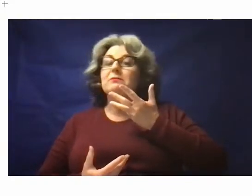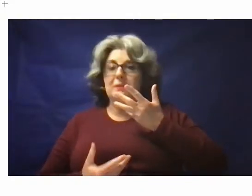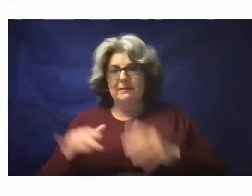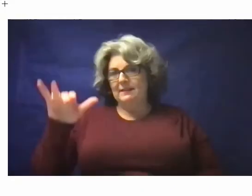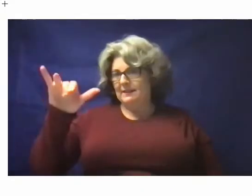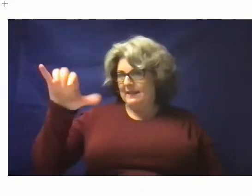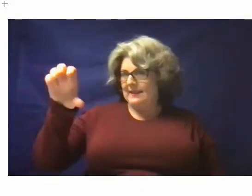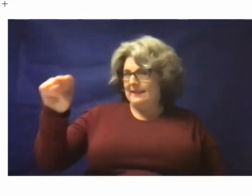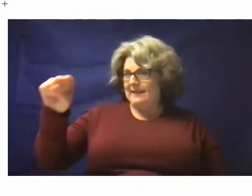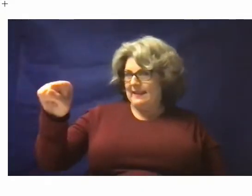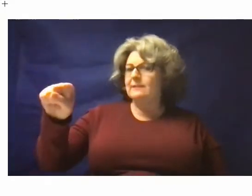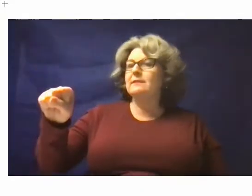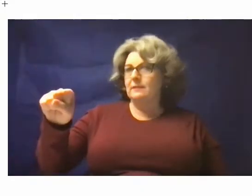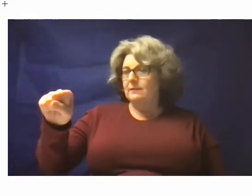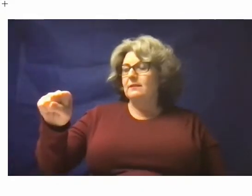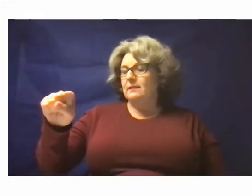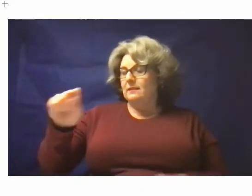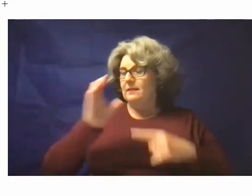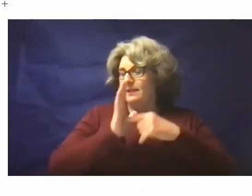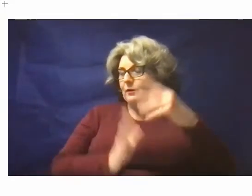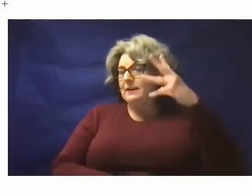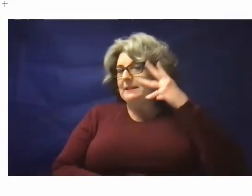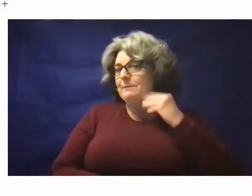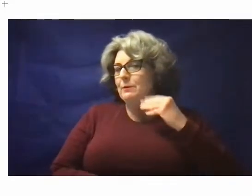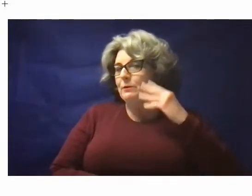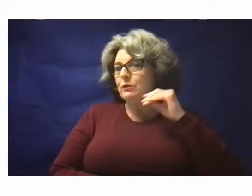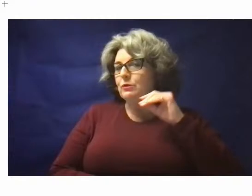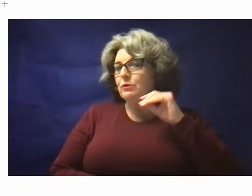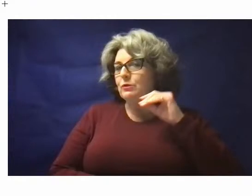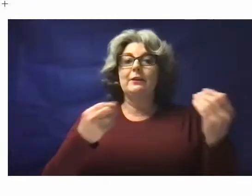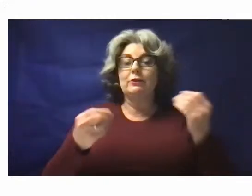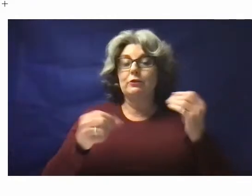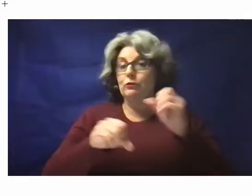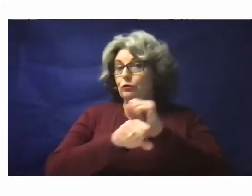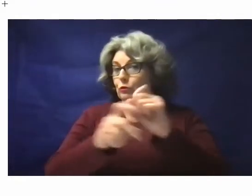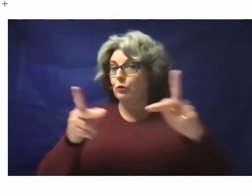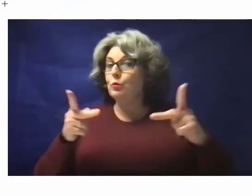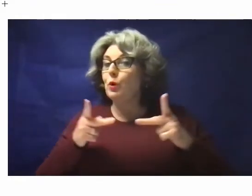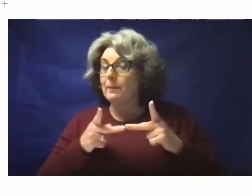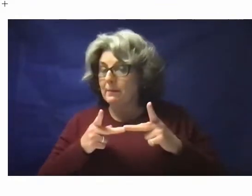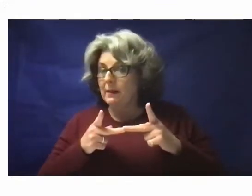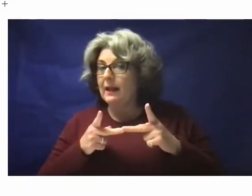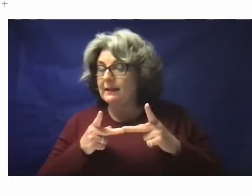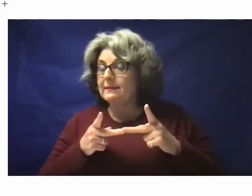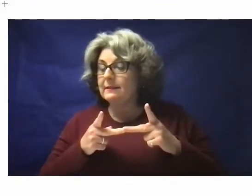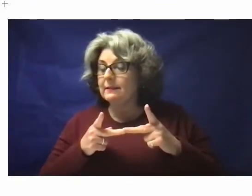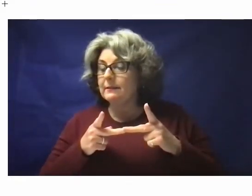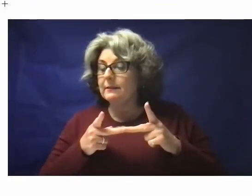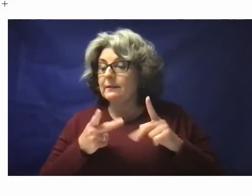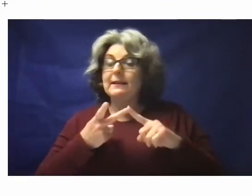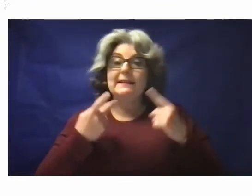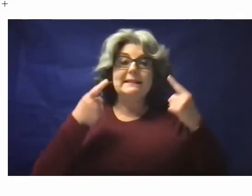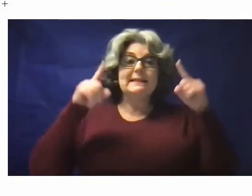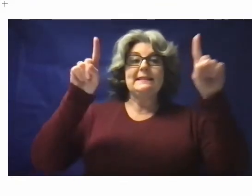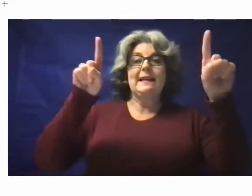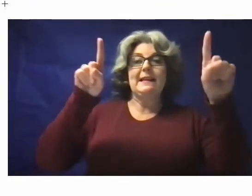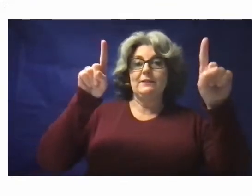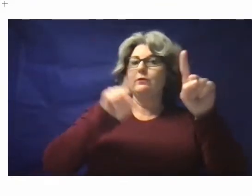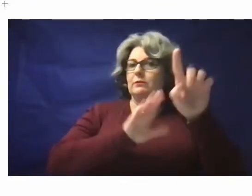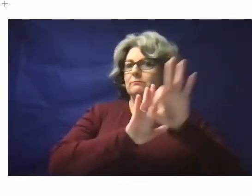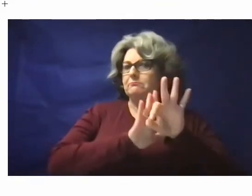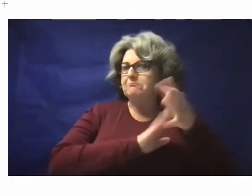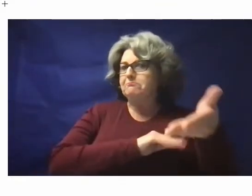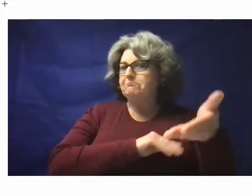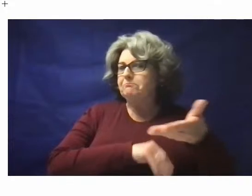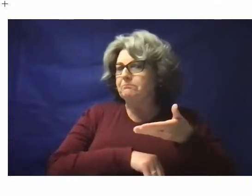their entire experience and what they're able to contribute to the workplace if they were successful in this appointment. So from